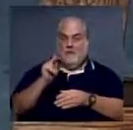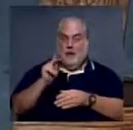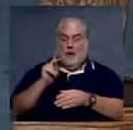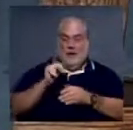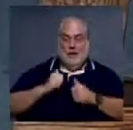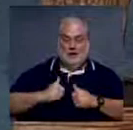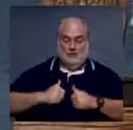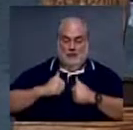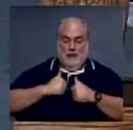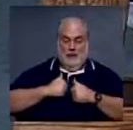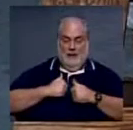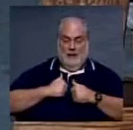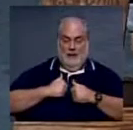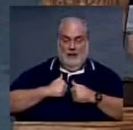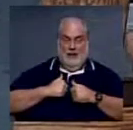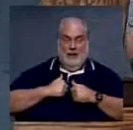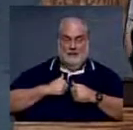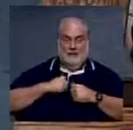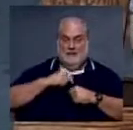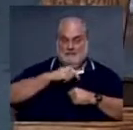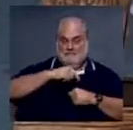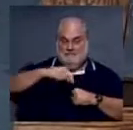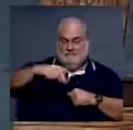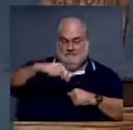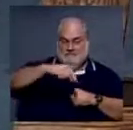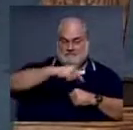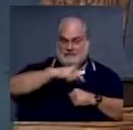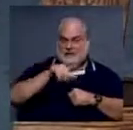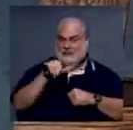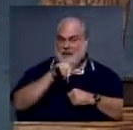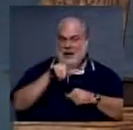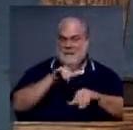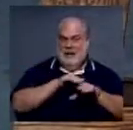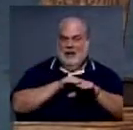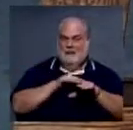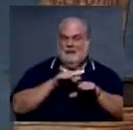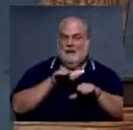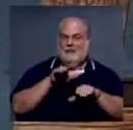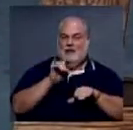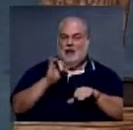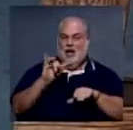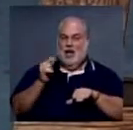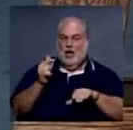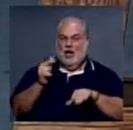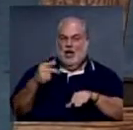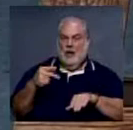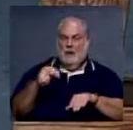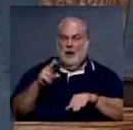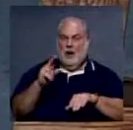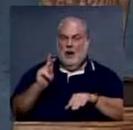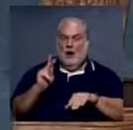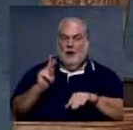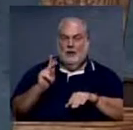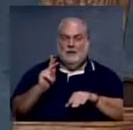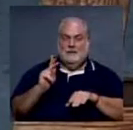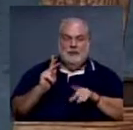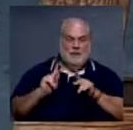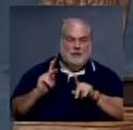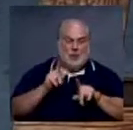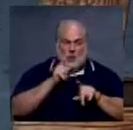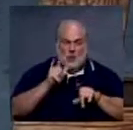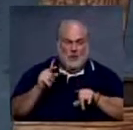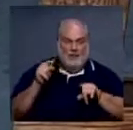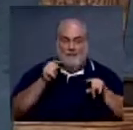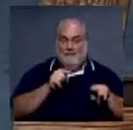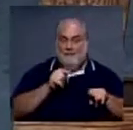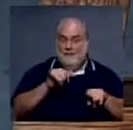main thoroughfare to the dog park. So that's going to be very beneficial for those pet owners that travel and frequent to the pet